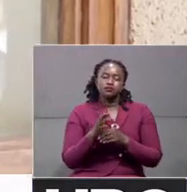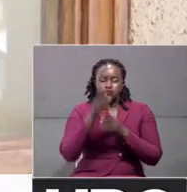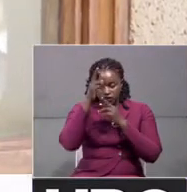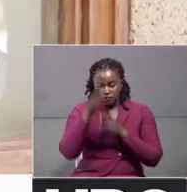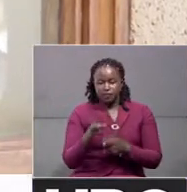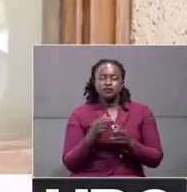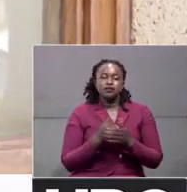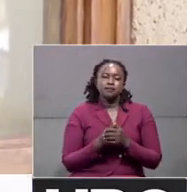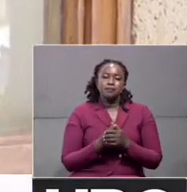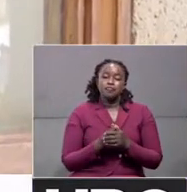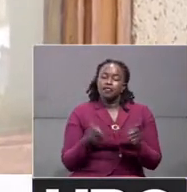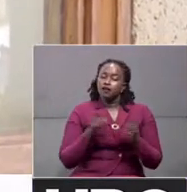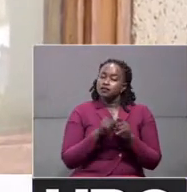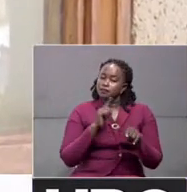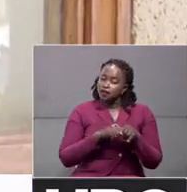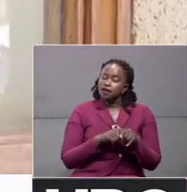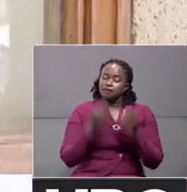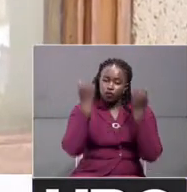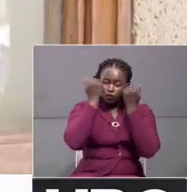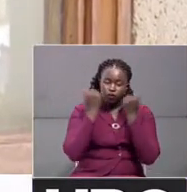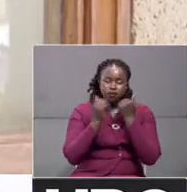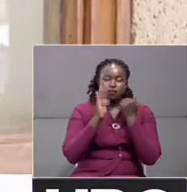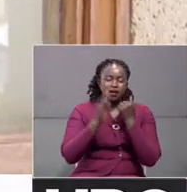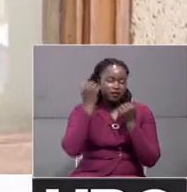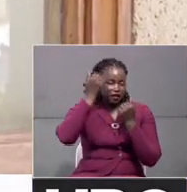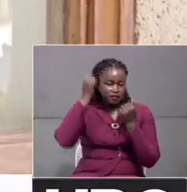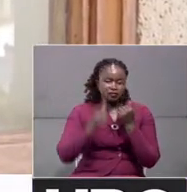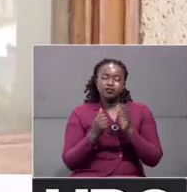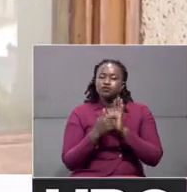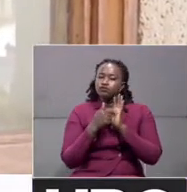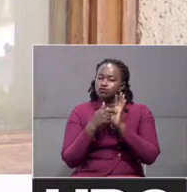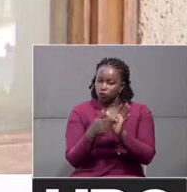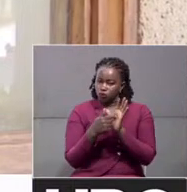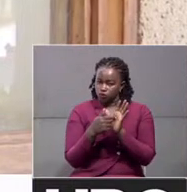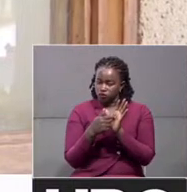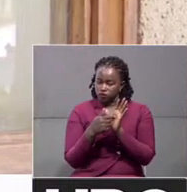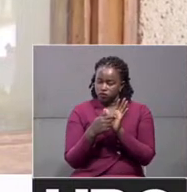respected. And at the same time, the court's judgment is a demonstration that